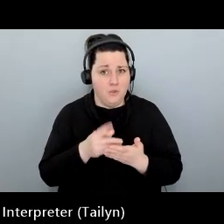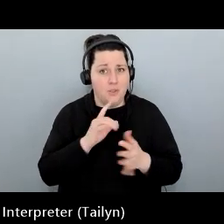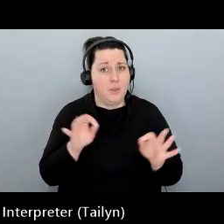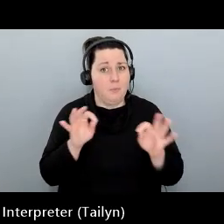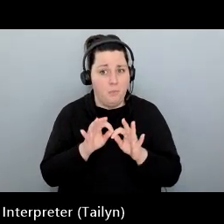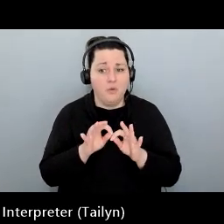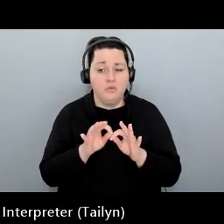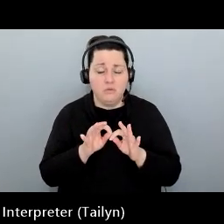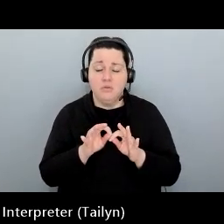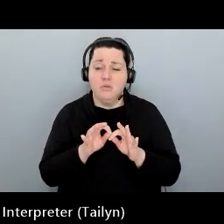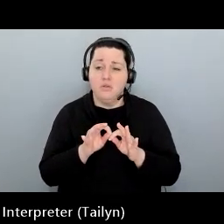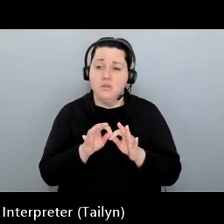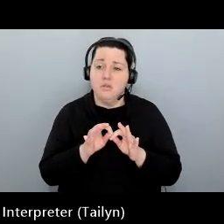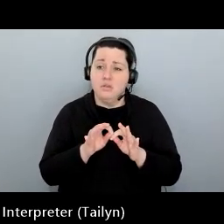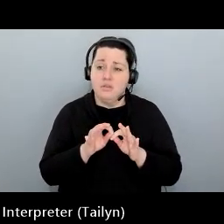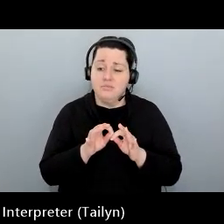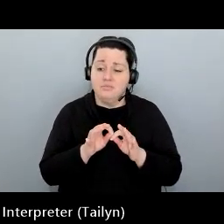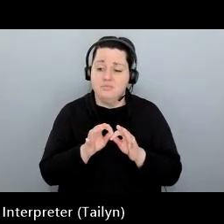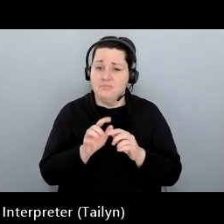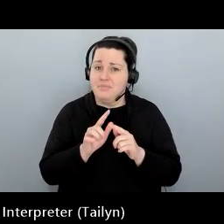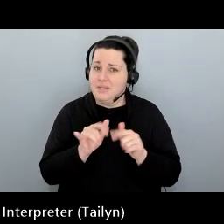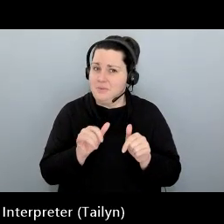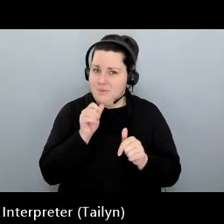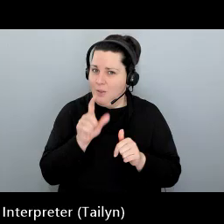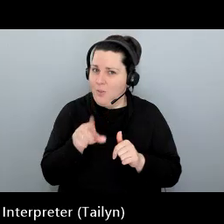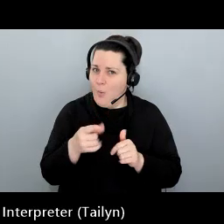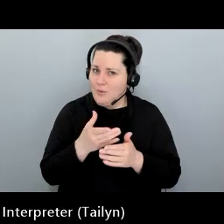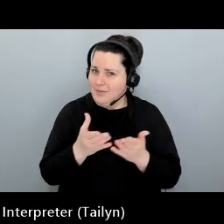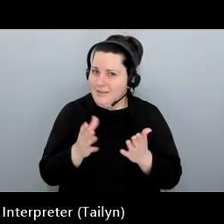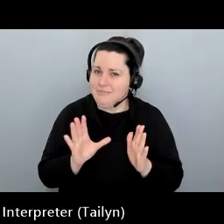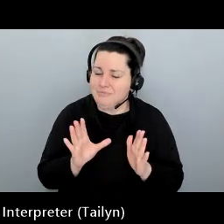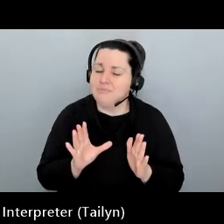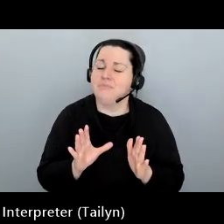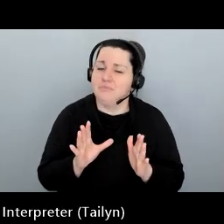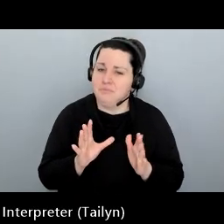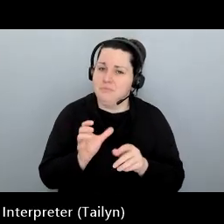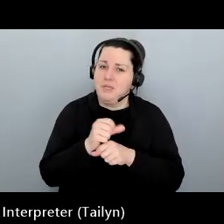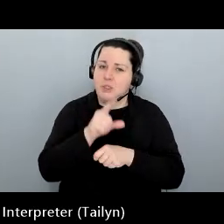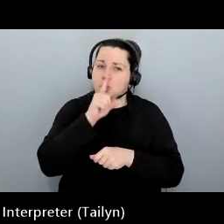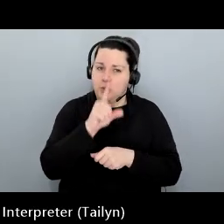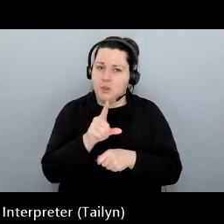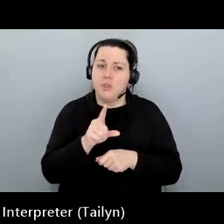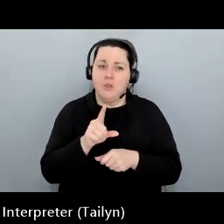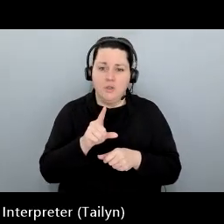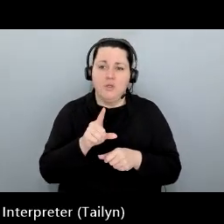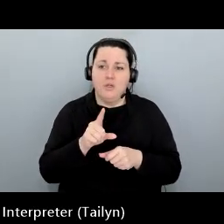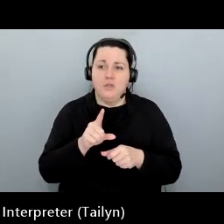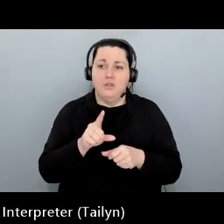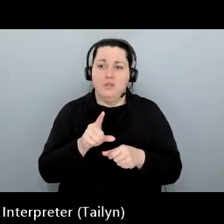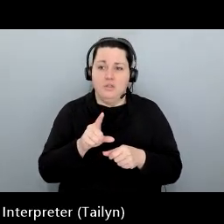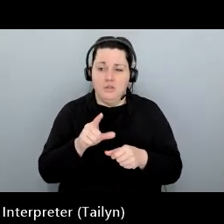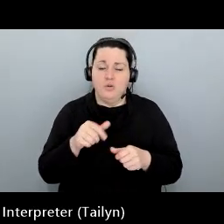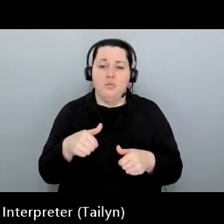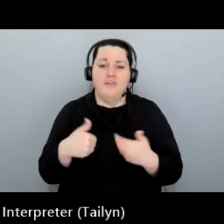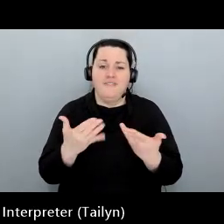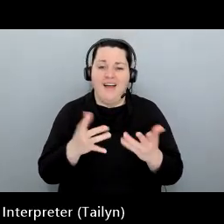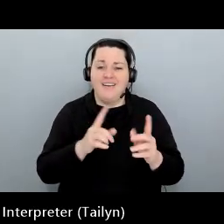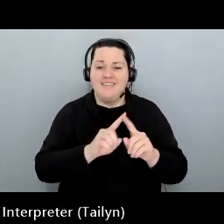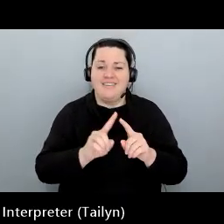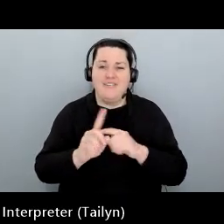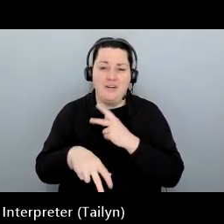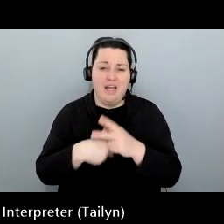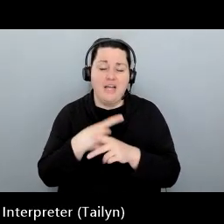also, not the only step we want to do. We want to make sure that we're giving you a suite of different sorts of